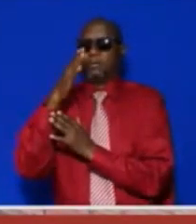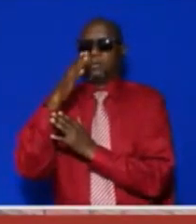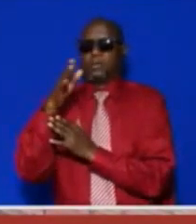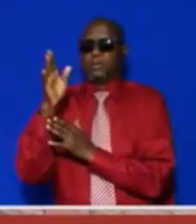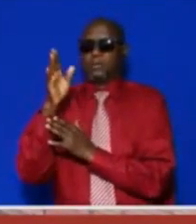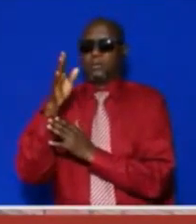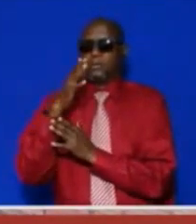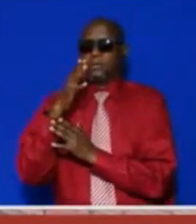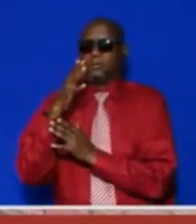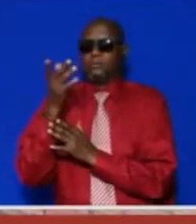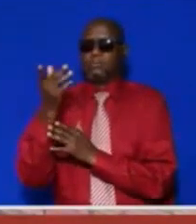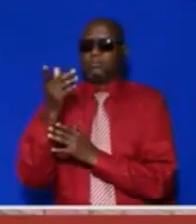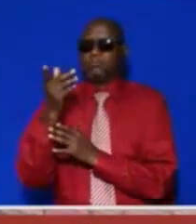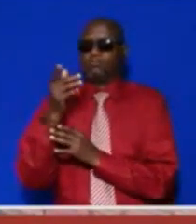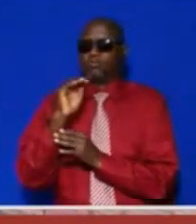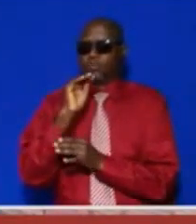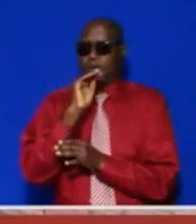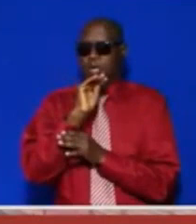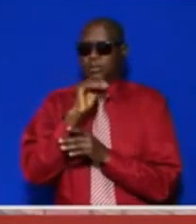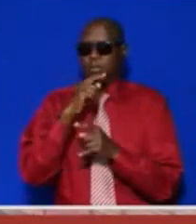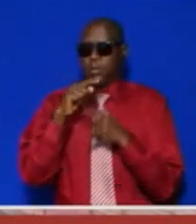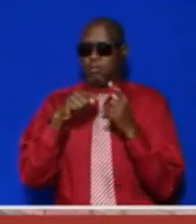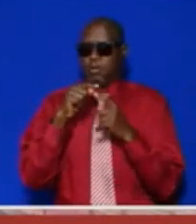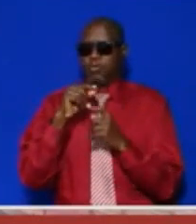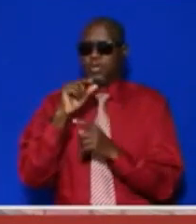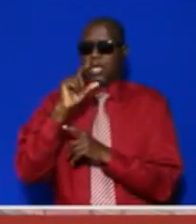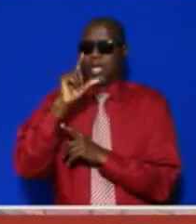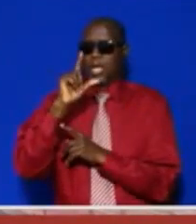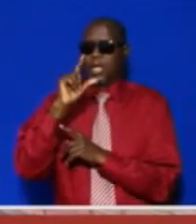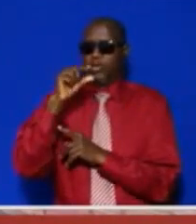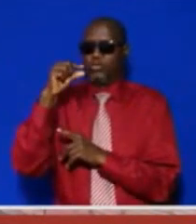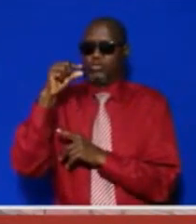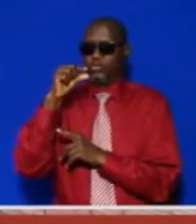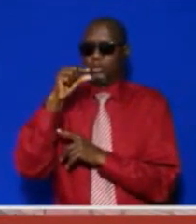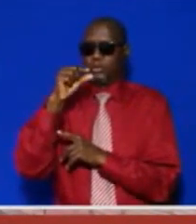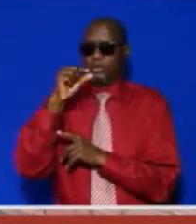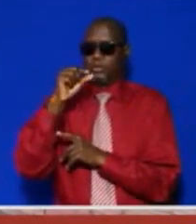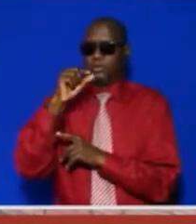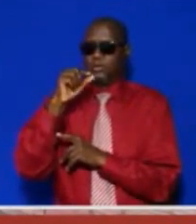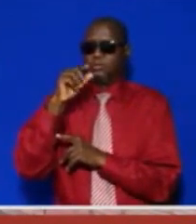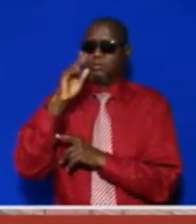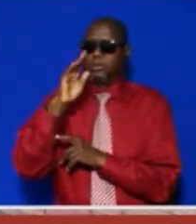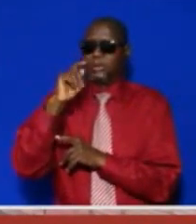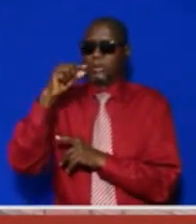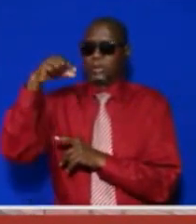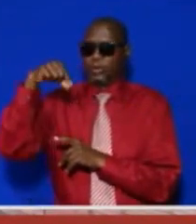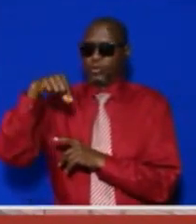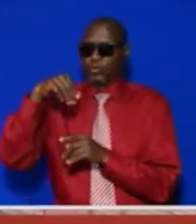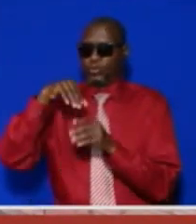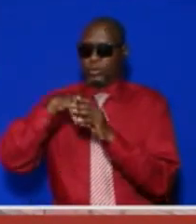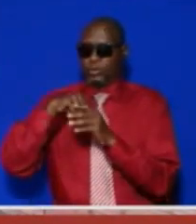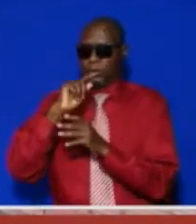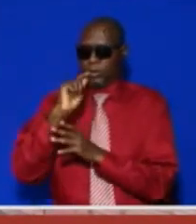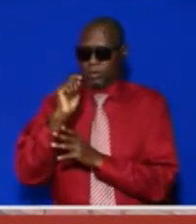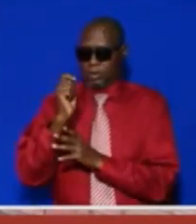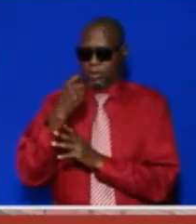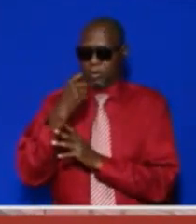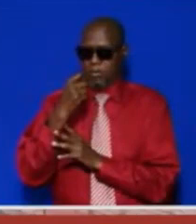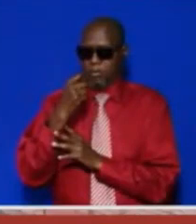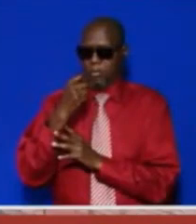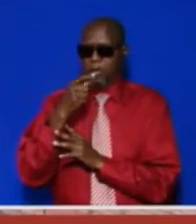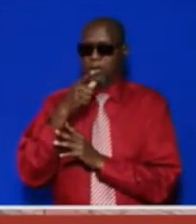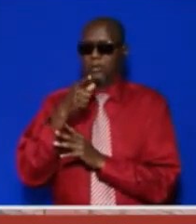the proliferation of LGBTQ in Kenya. Speaking in Nairobi, the religious leaders have raised concerns over the attempts